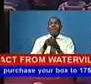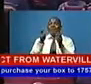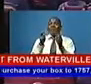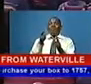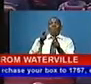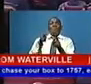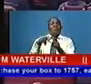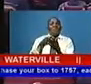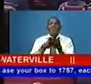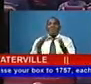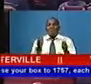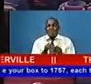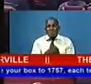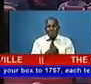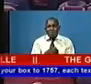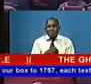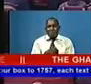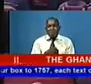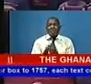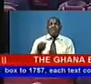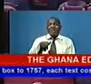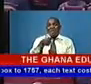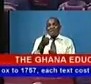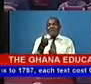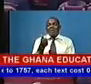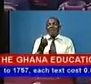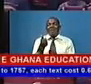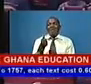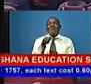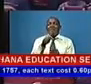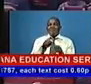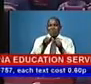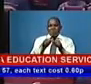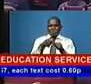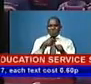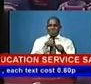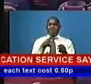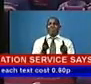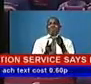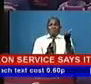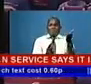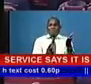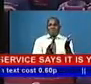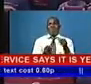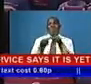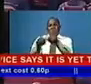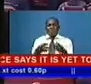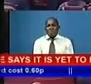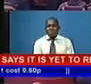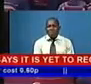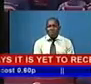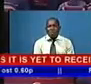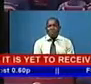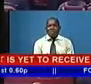advanced, leaving about just two or three. And then the rest came in, also sustaining. And I announced the ruling.